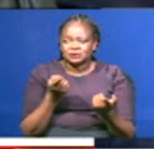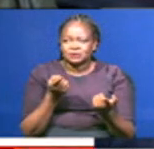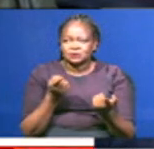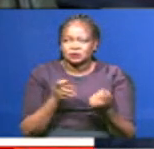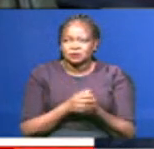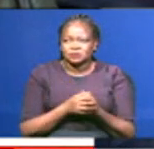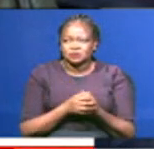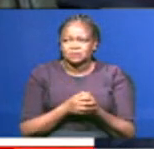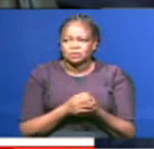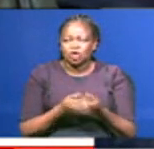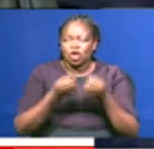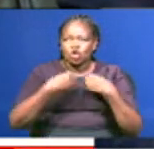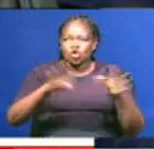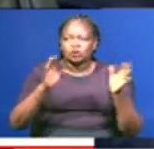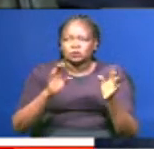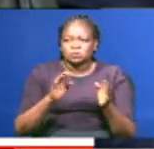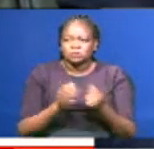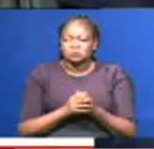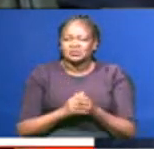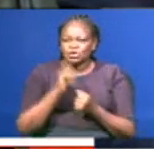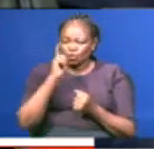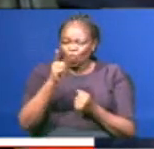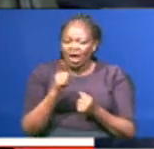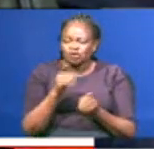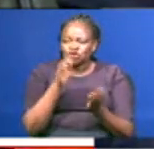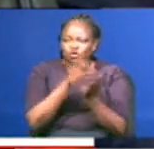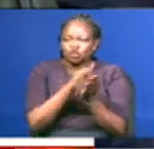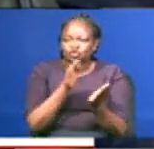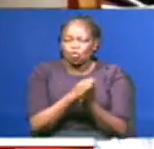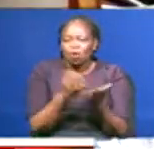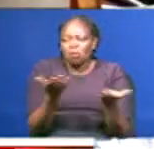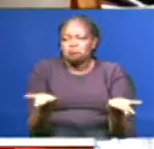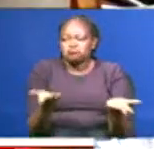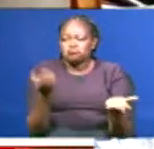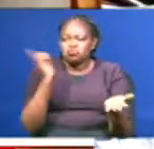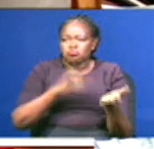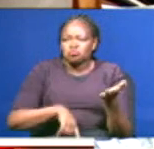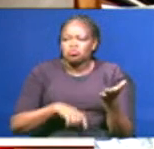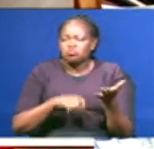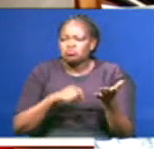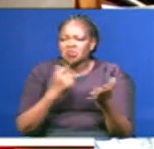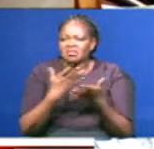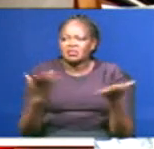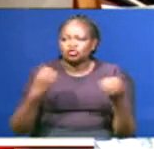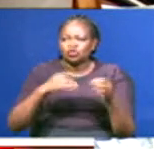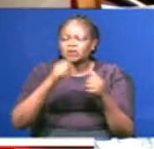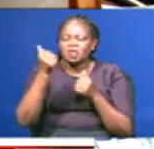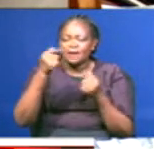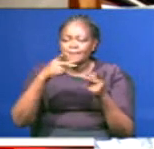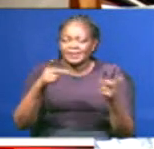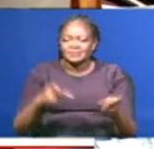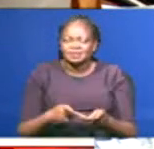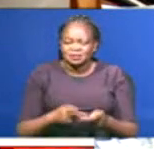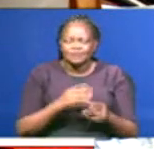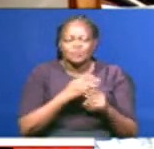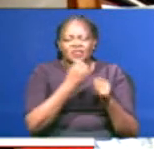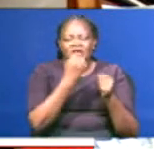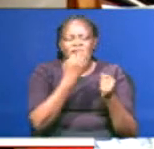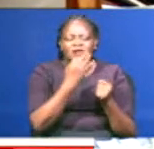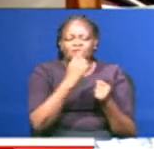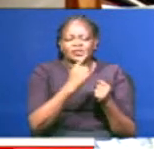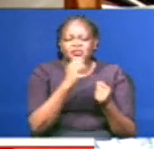are lost in one warehouse? What else is lost elsewhere? Between 31st of April and 21st of